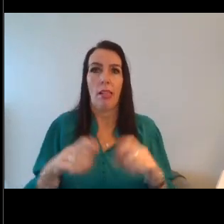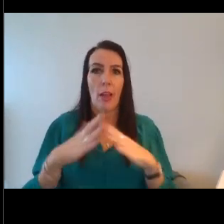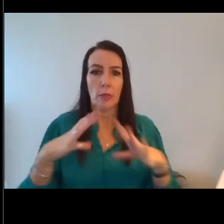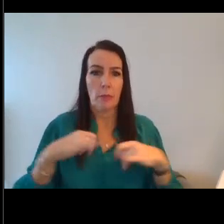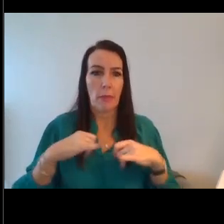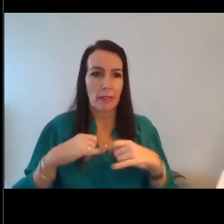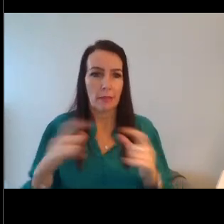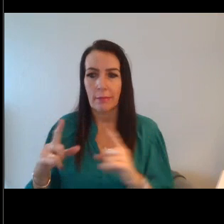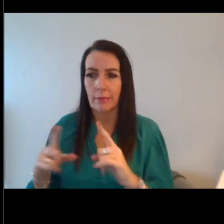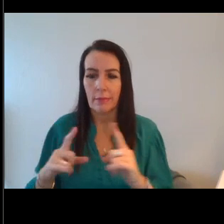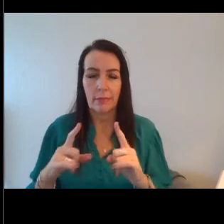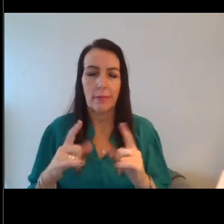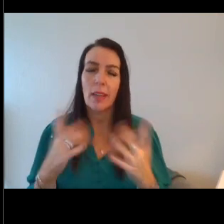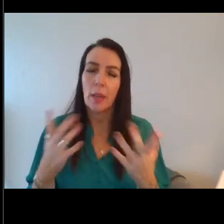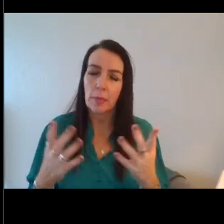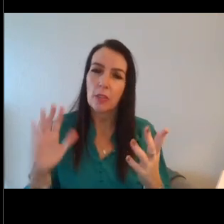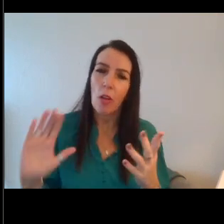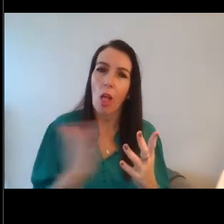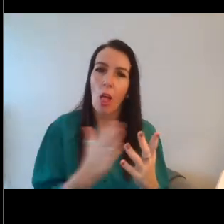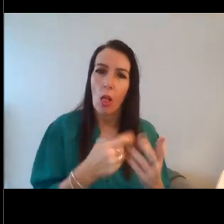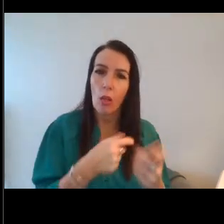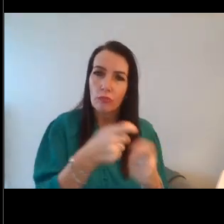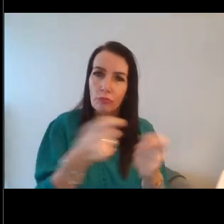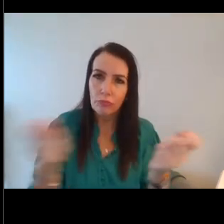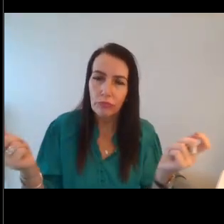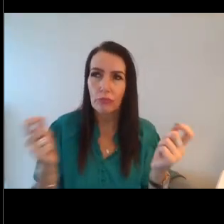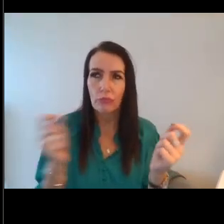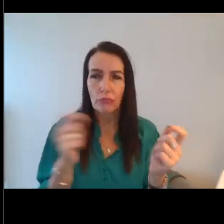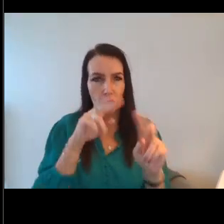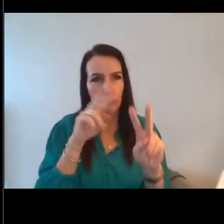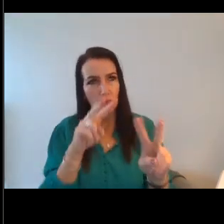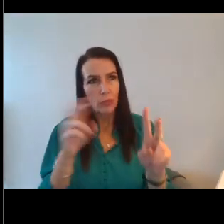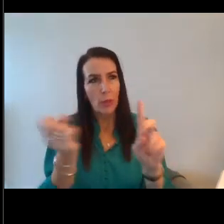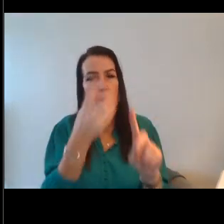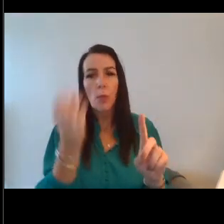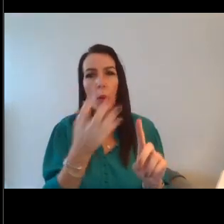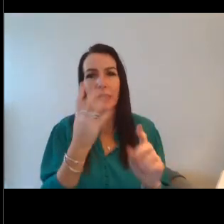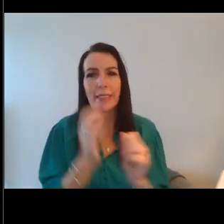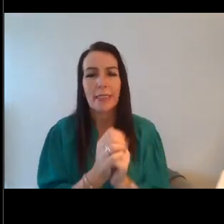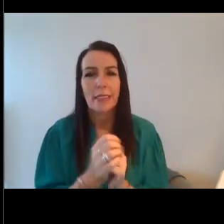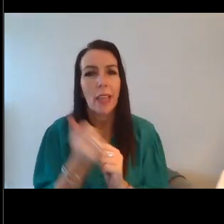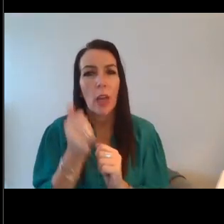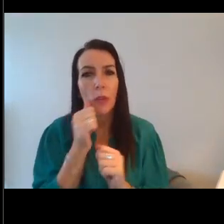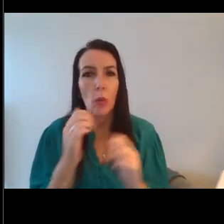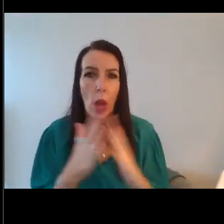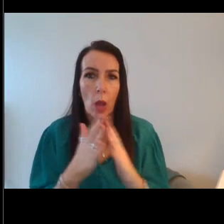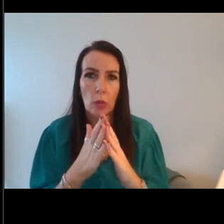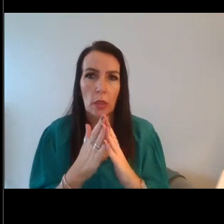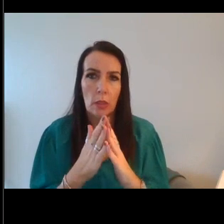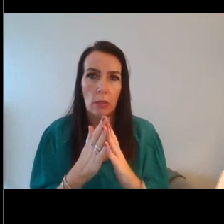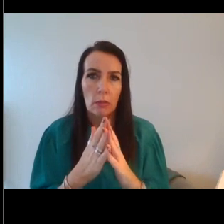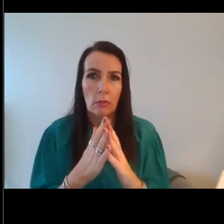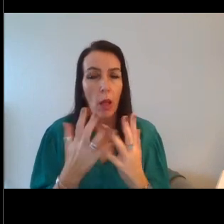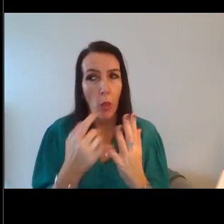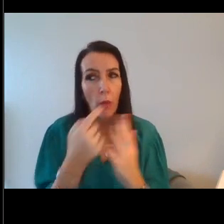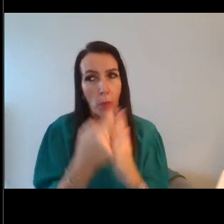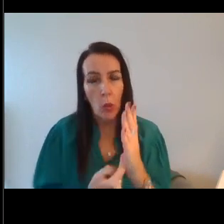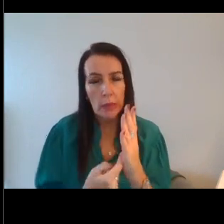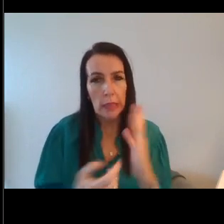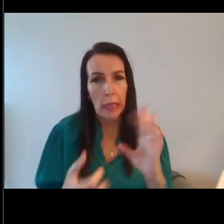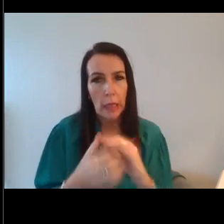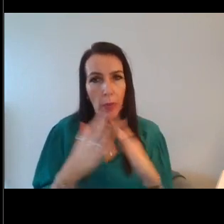sustainability officer that's looking at this. It can be kind of shared more widely. Because we know housing, it's a key element of a lot of these policies that we're talking about, but it